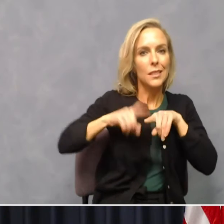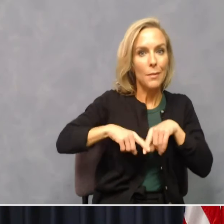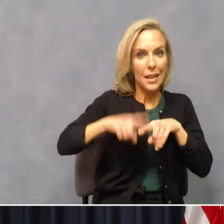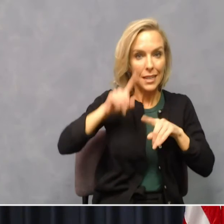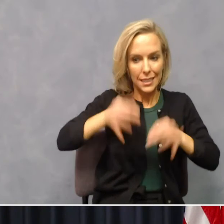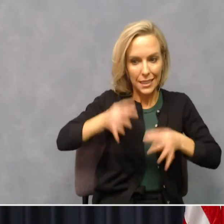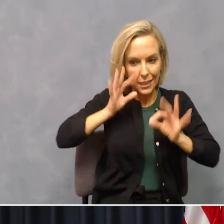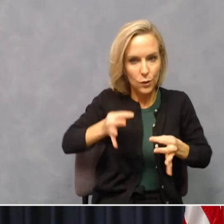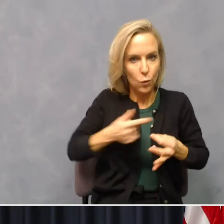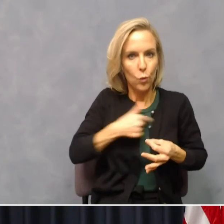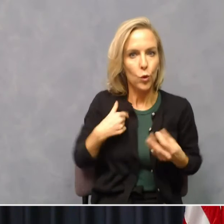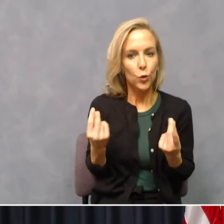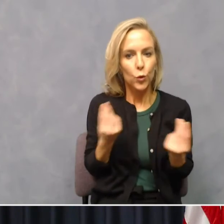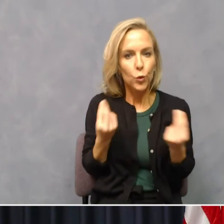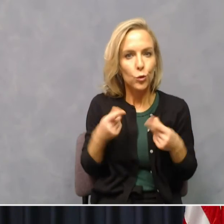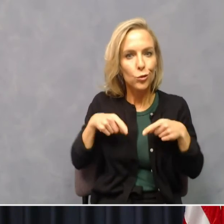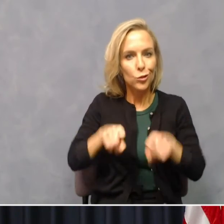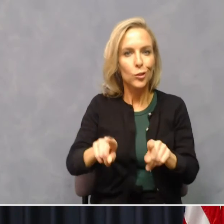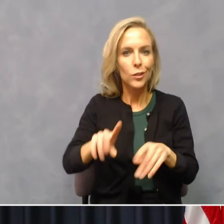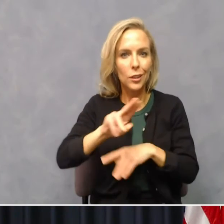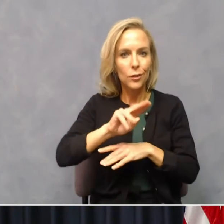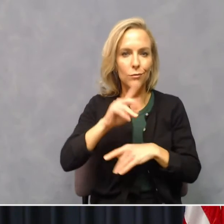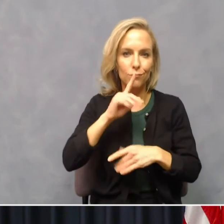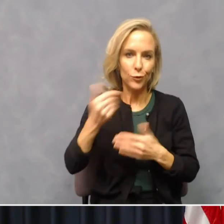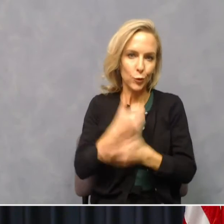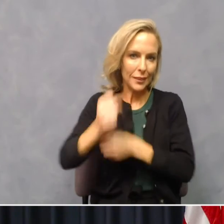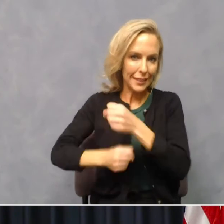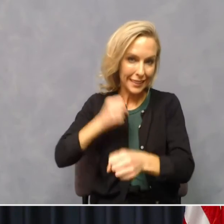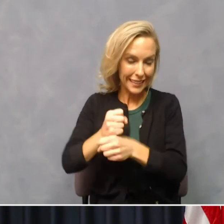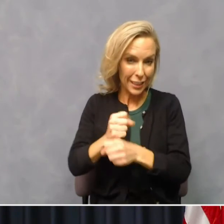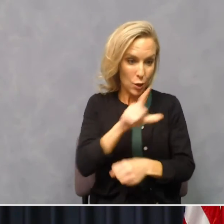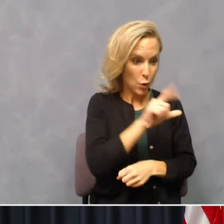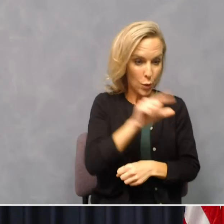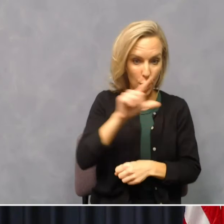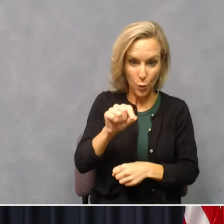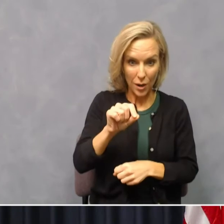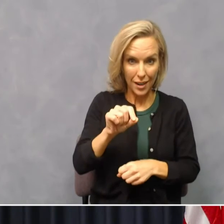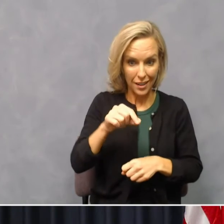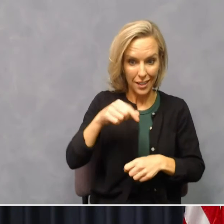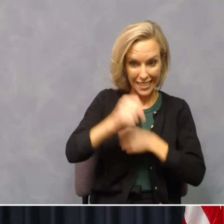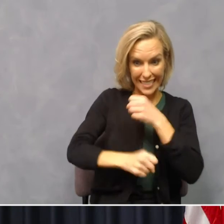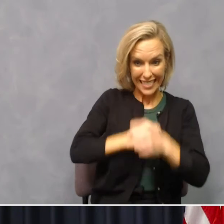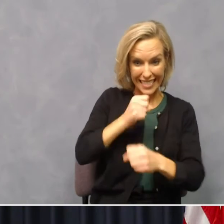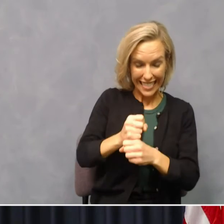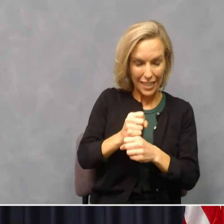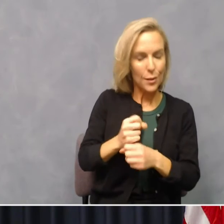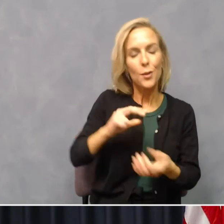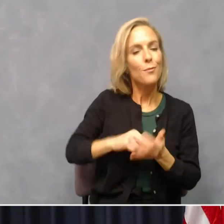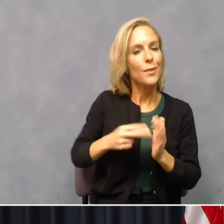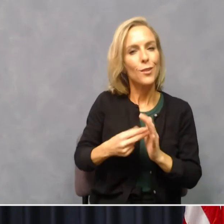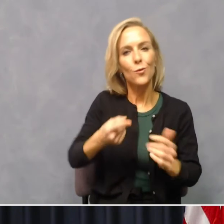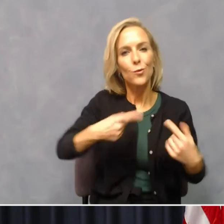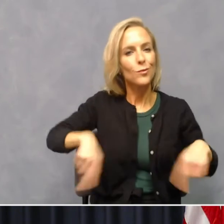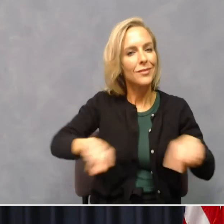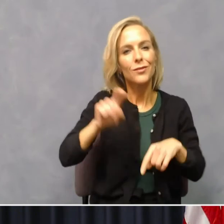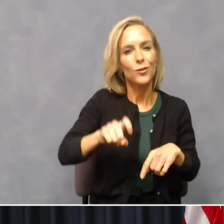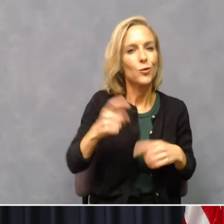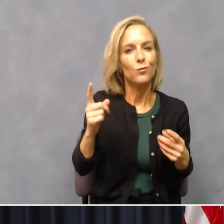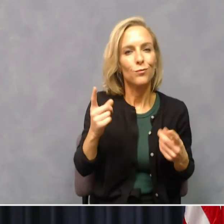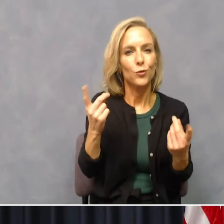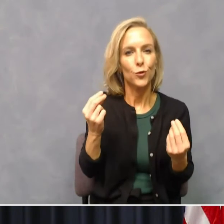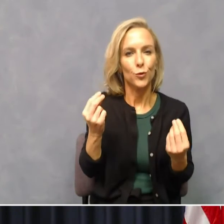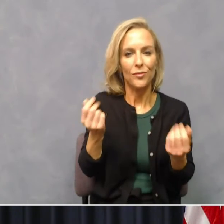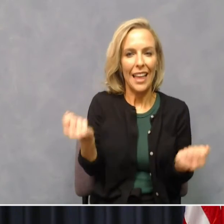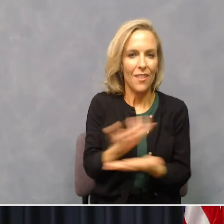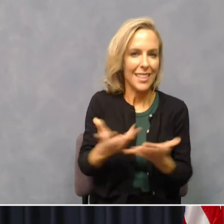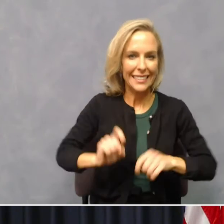Year's. 2020 is the type of year where we just have to do things differently. And I'd ask again, especially moving